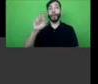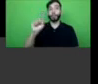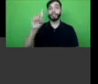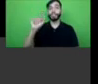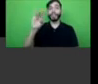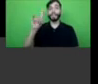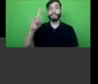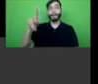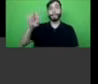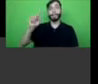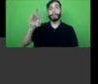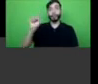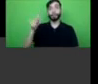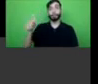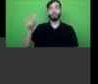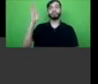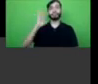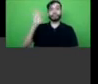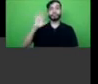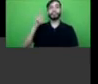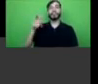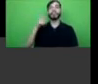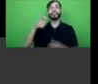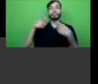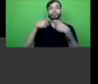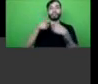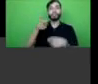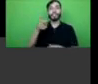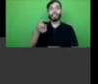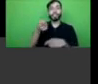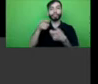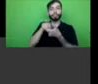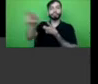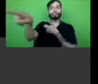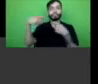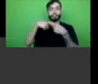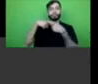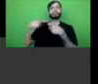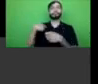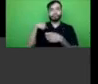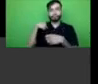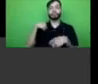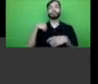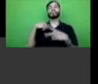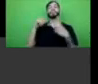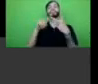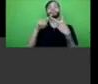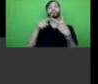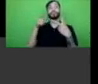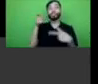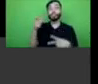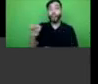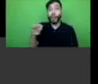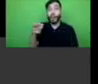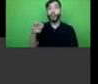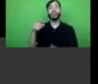Marcus Davis Peters was tased, shot, and killed by police during a